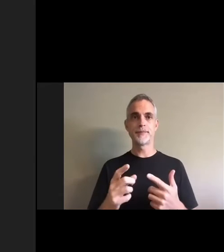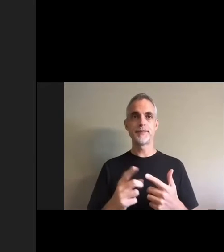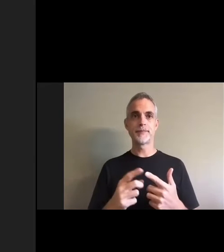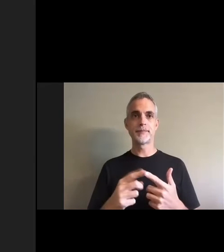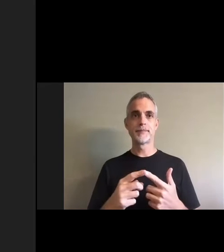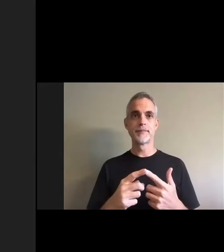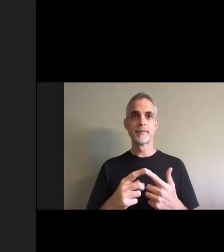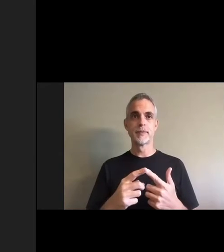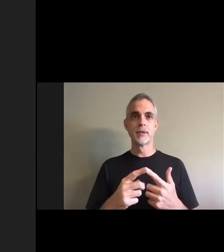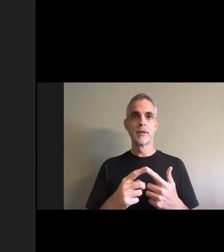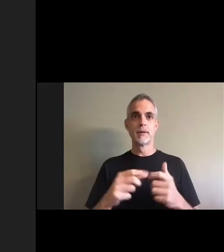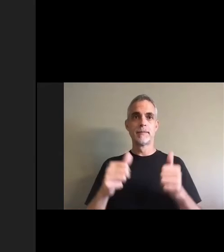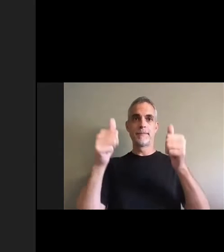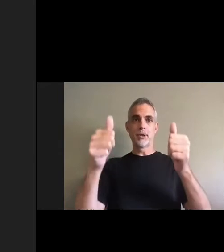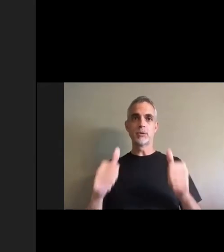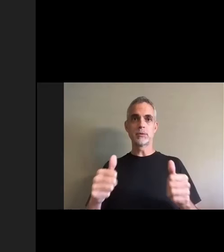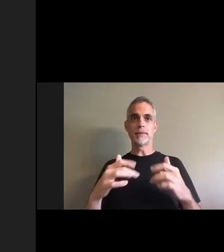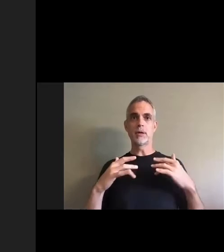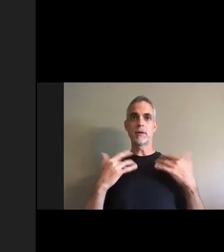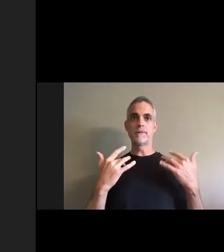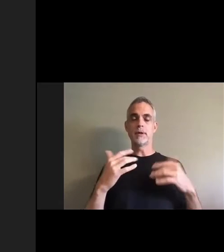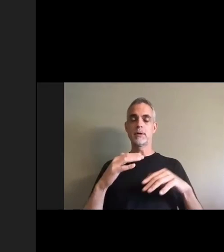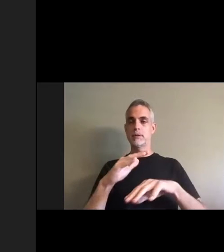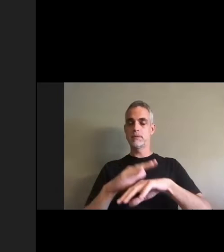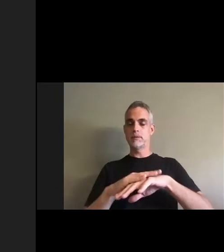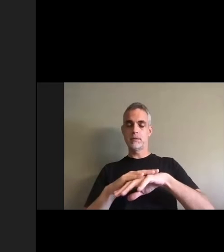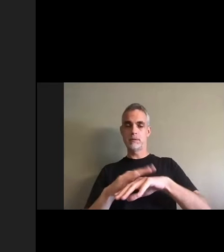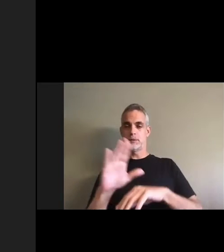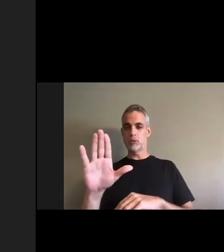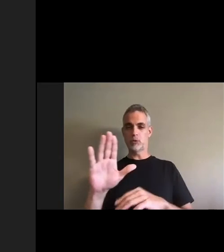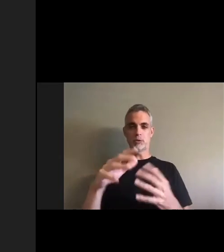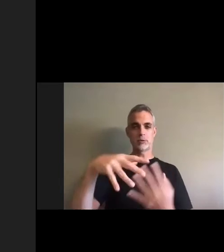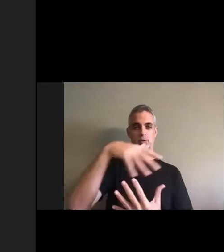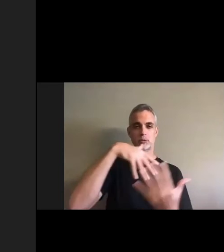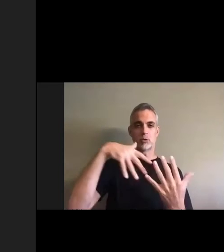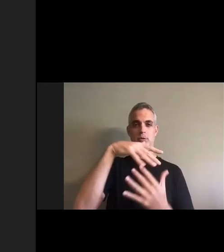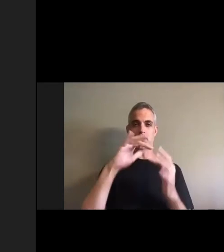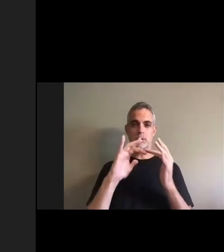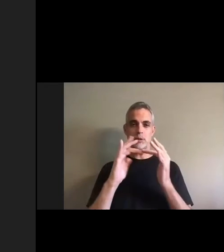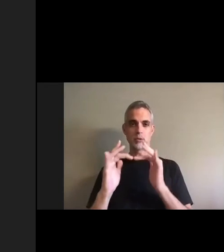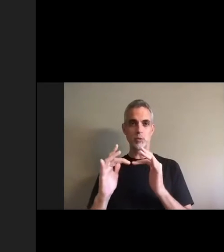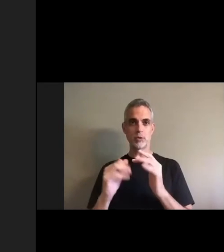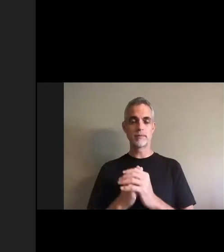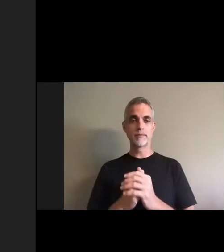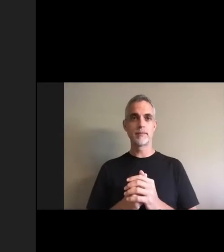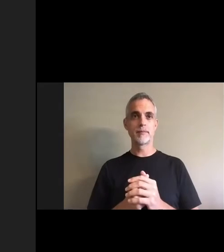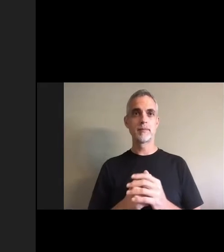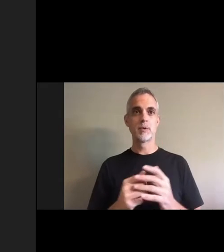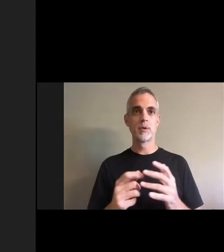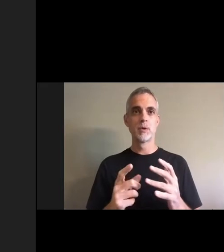website. And also you can post about the event on all of your different social